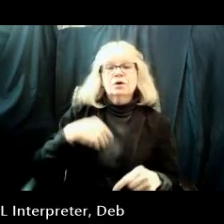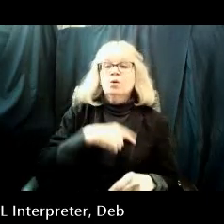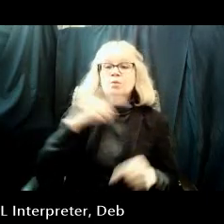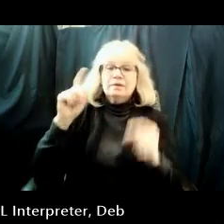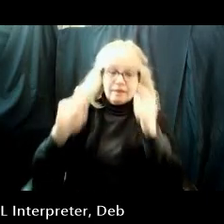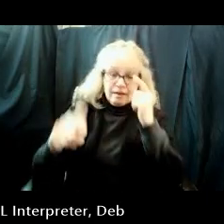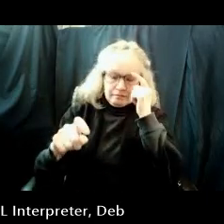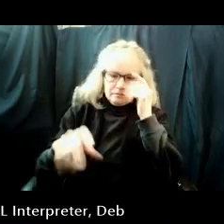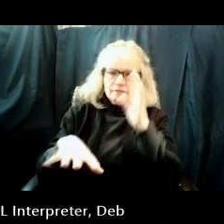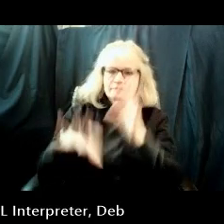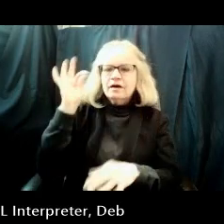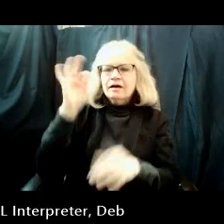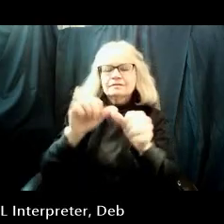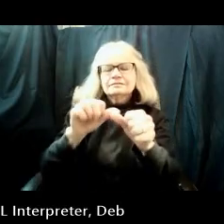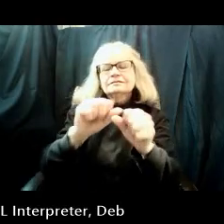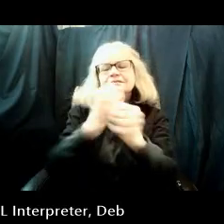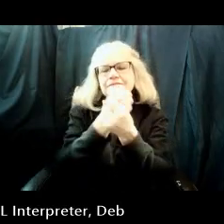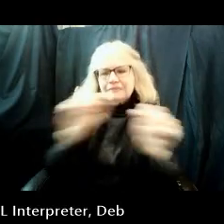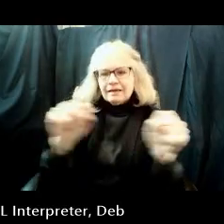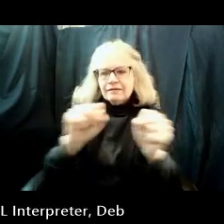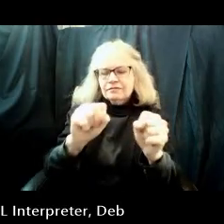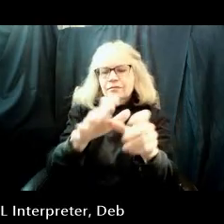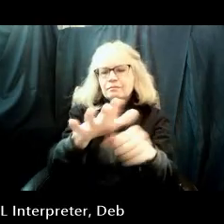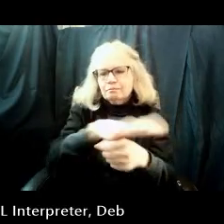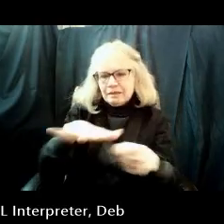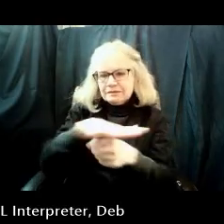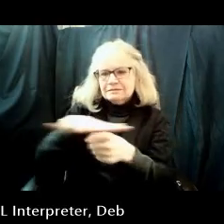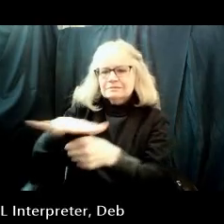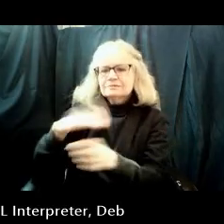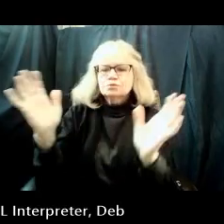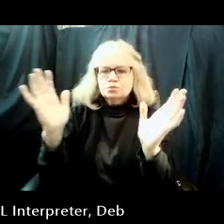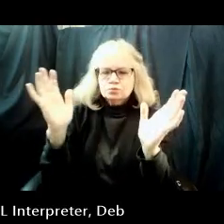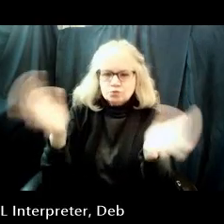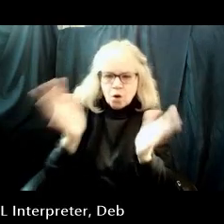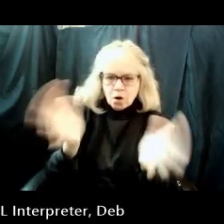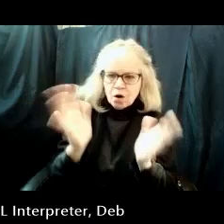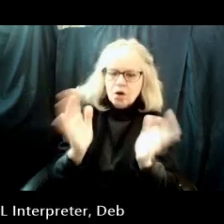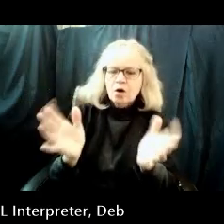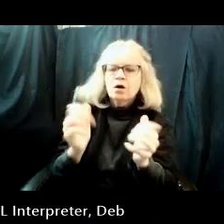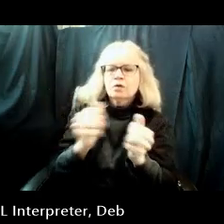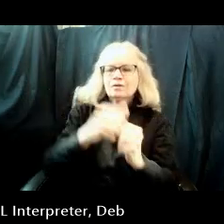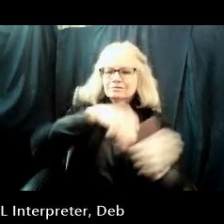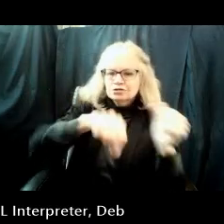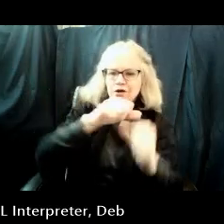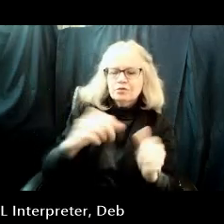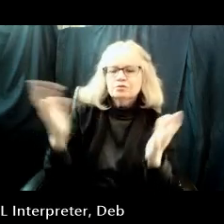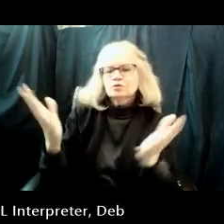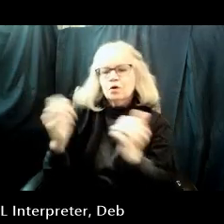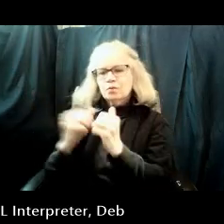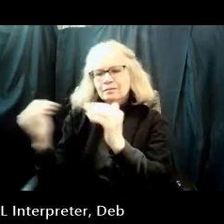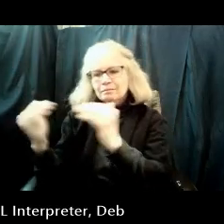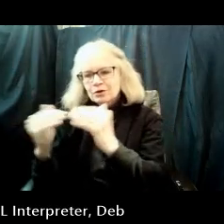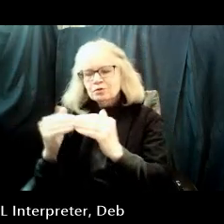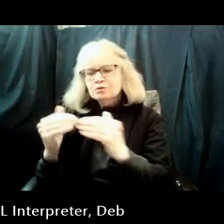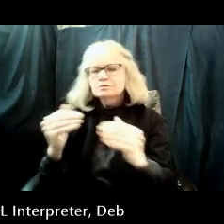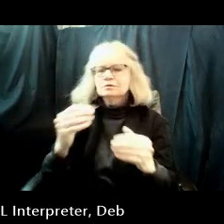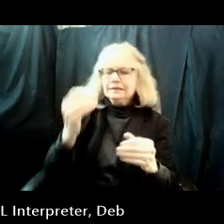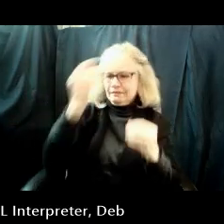to find safe spaces to talk to each other, to talk to our peers, to share the information that we